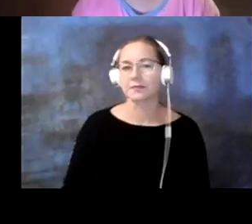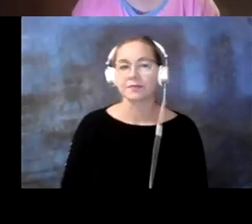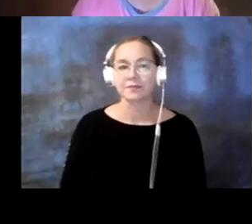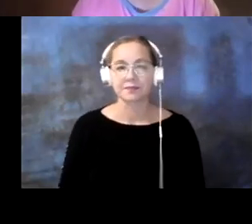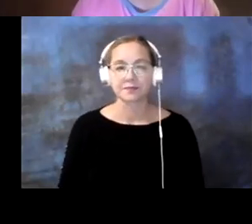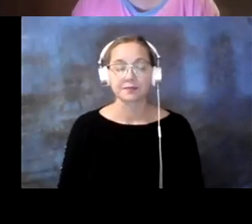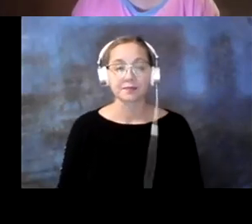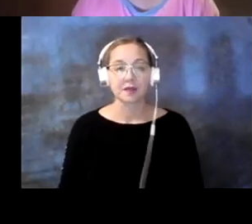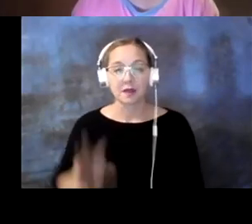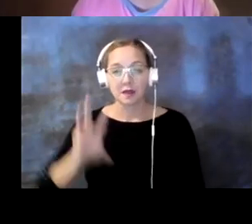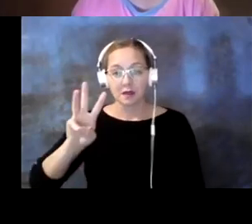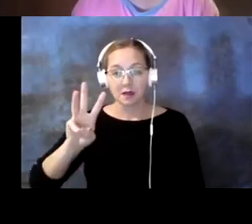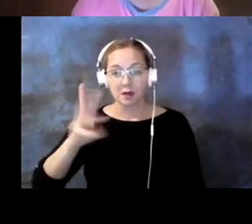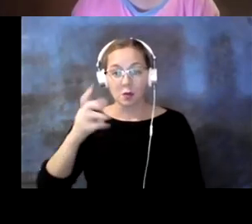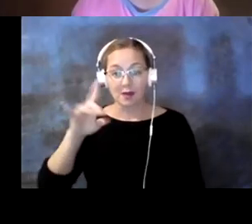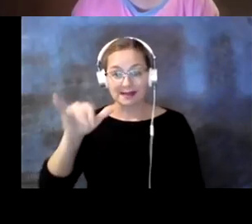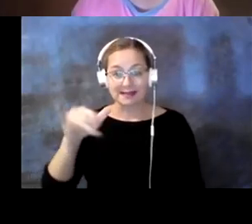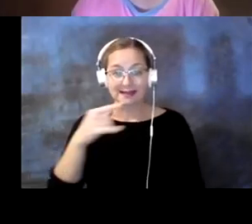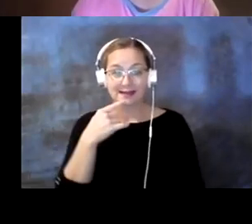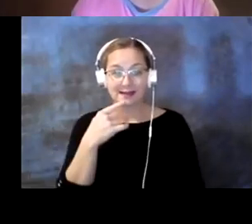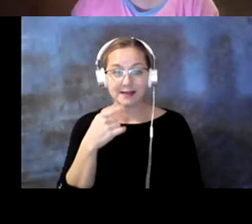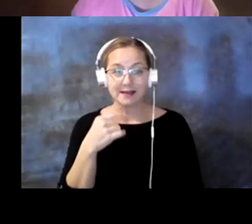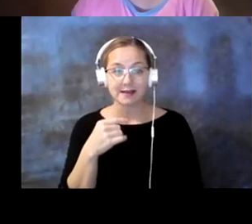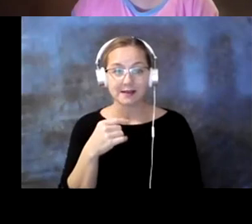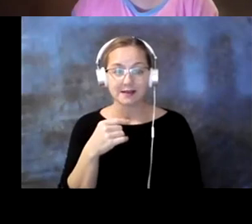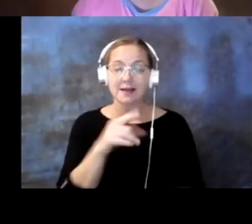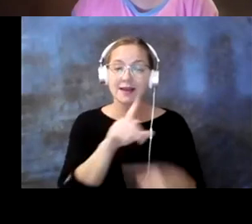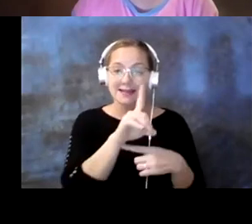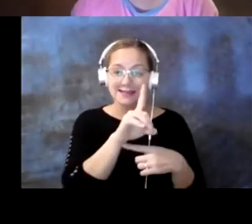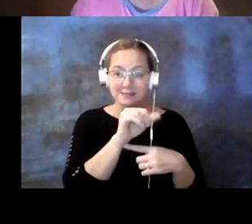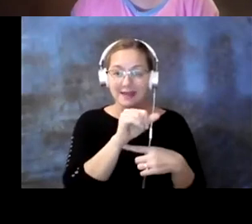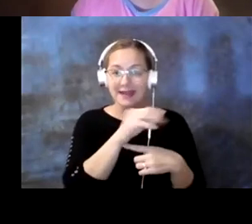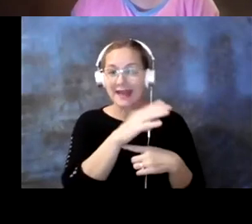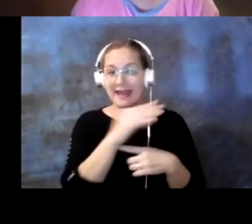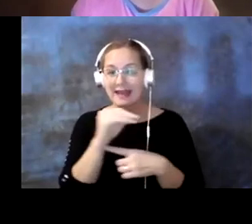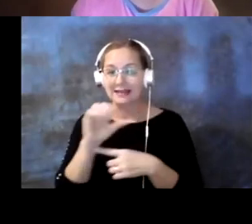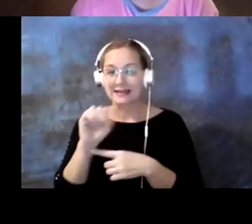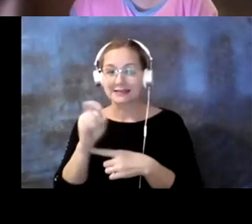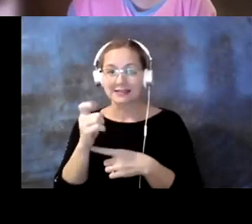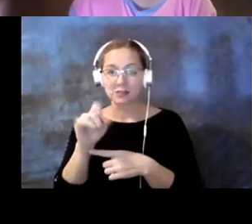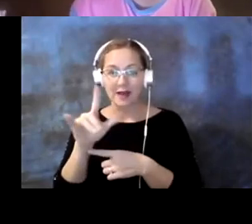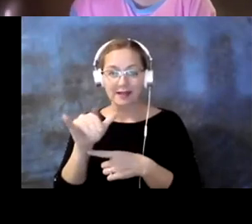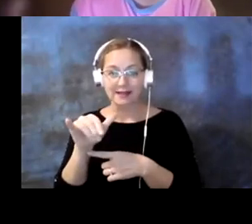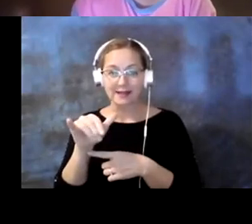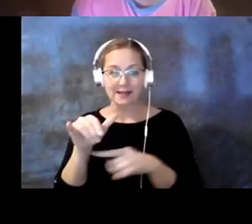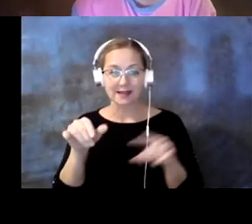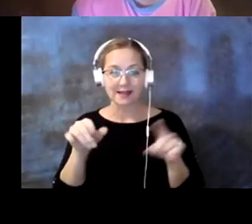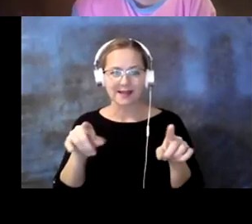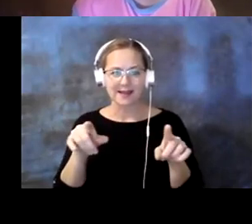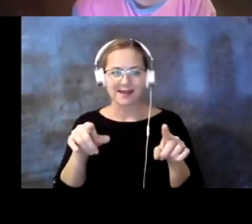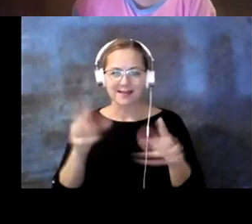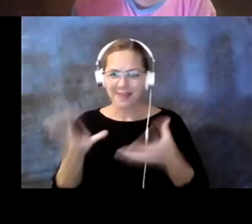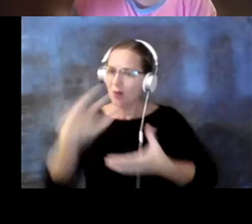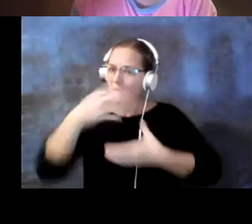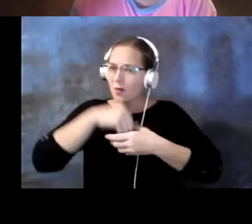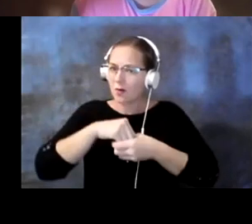I like how you brought up that disability and sexuality are just like they're part of